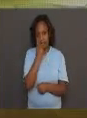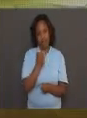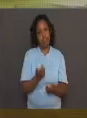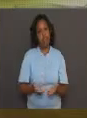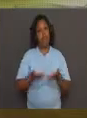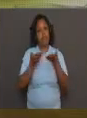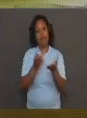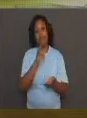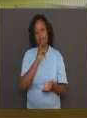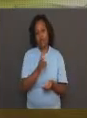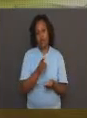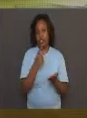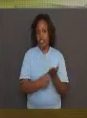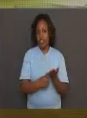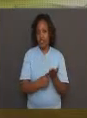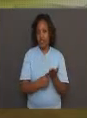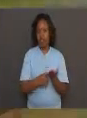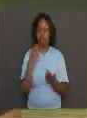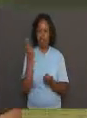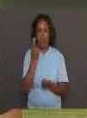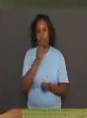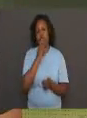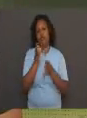is beneficial to express them.